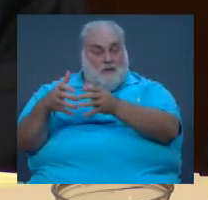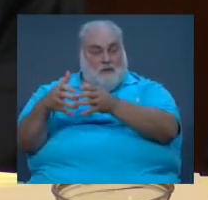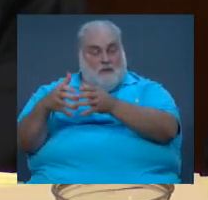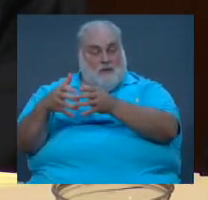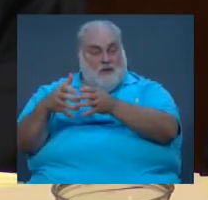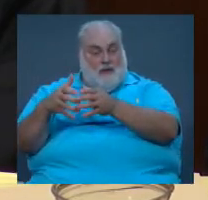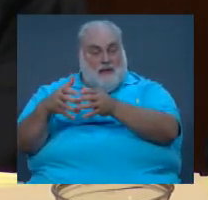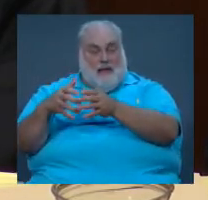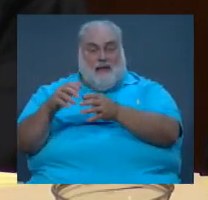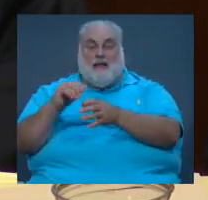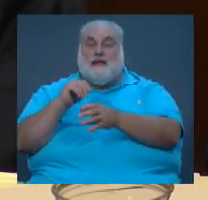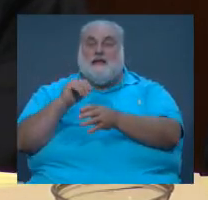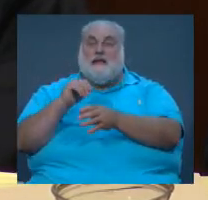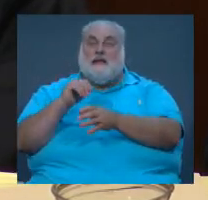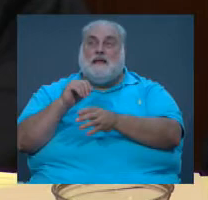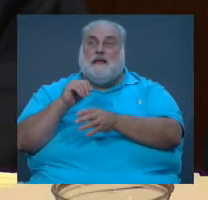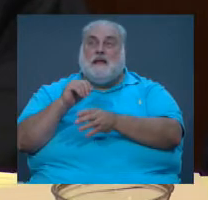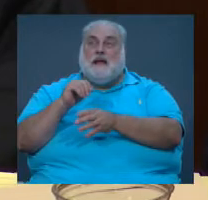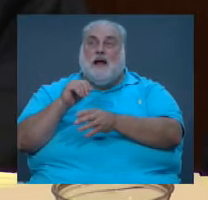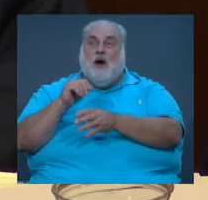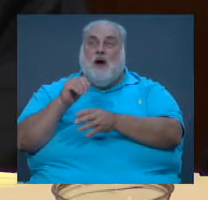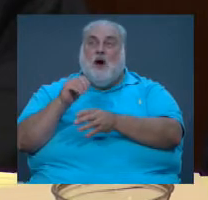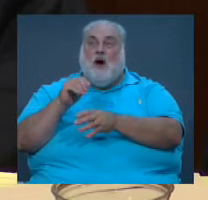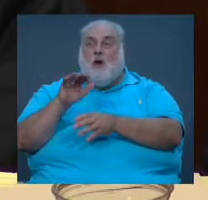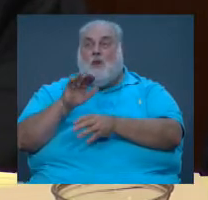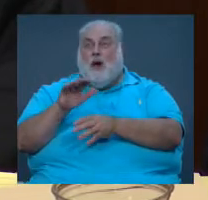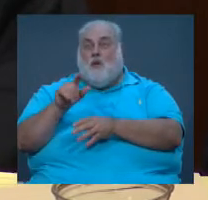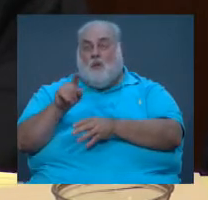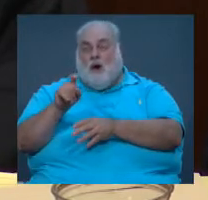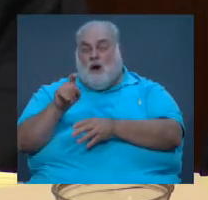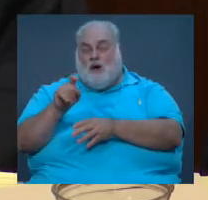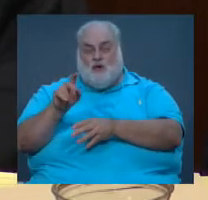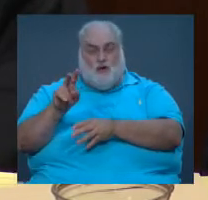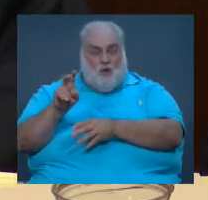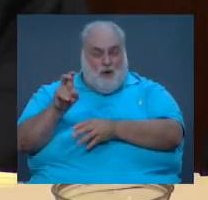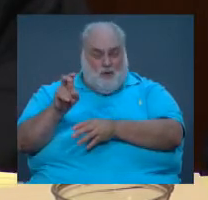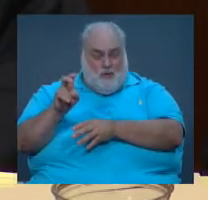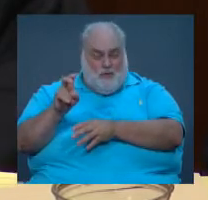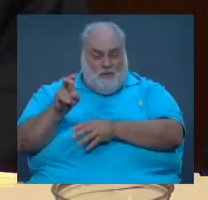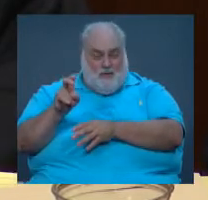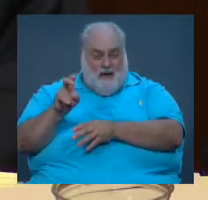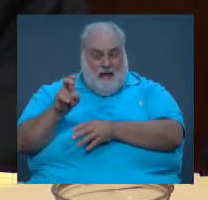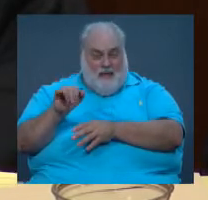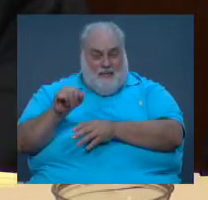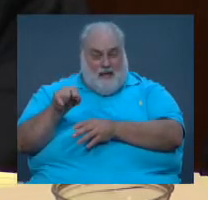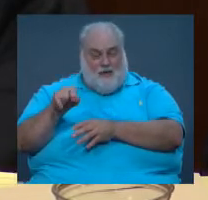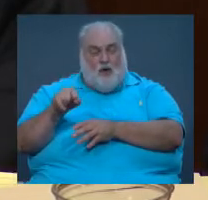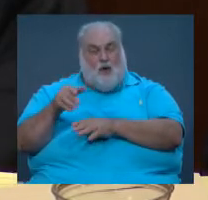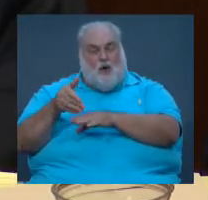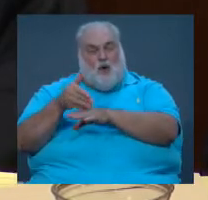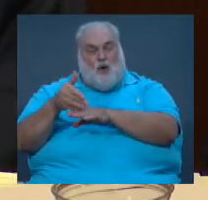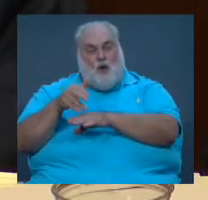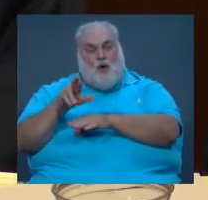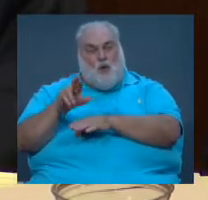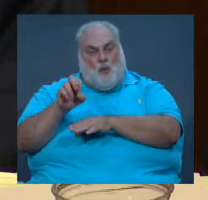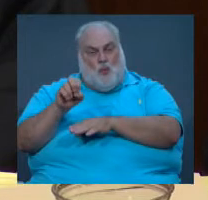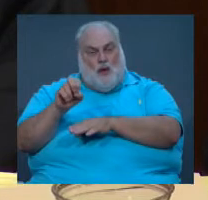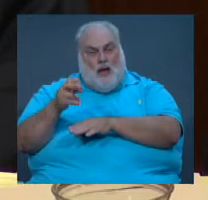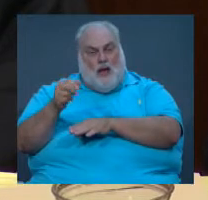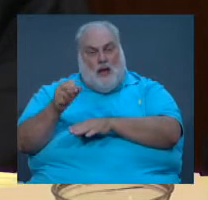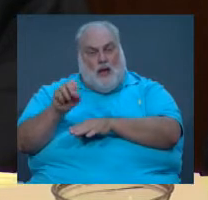focuses on is really in the hundreds already, probably 200s. And those are mainly rehab. So these are all